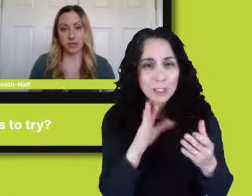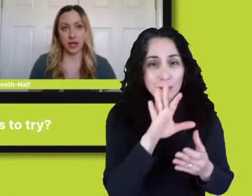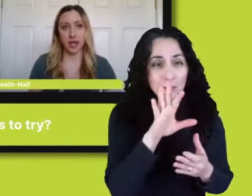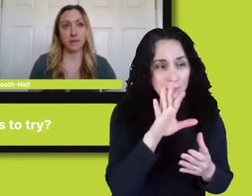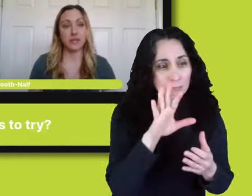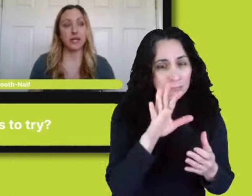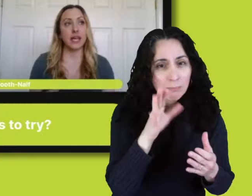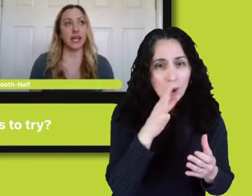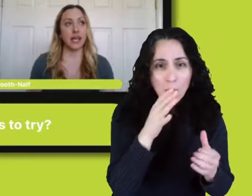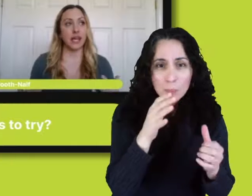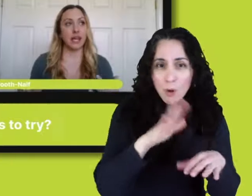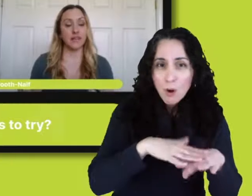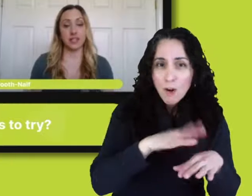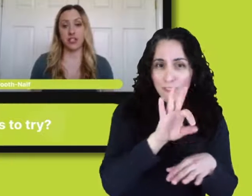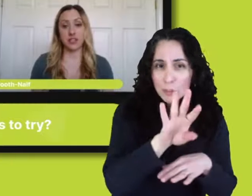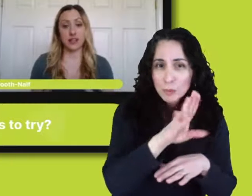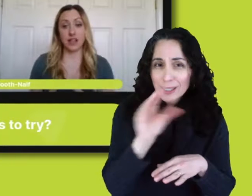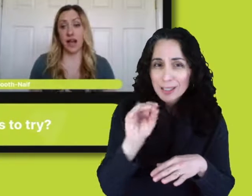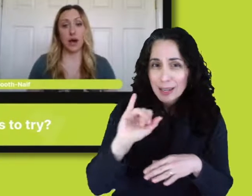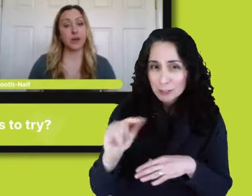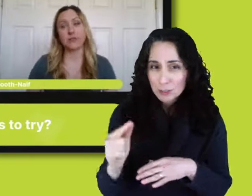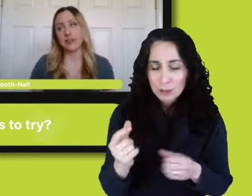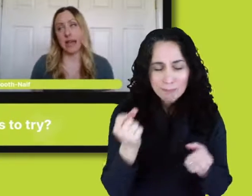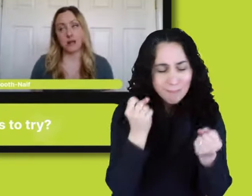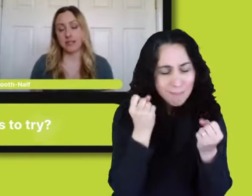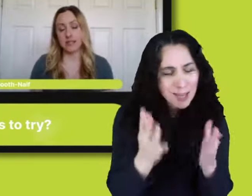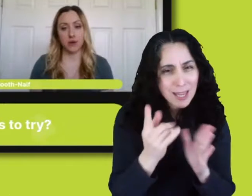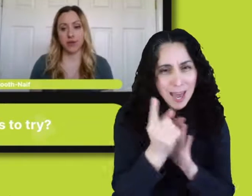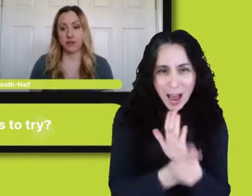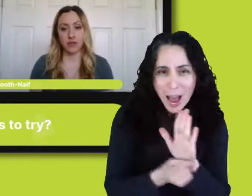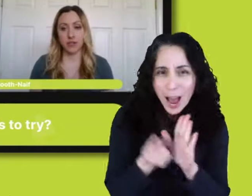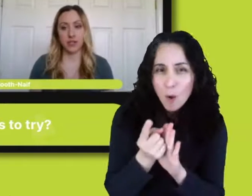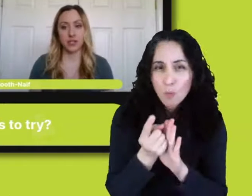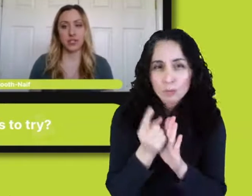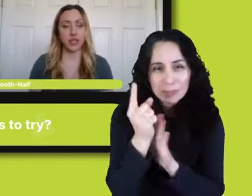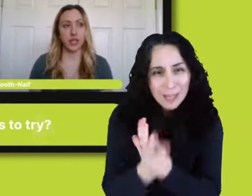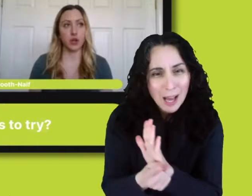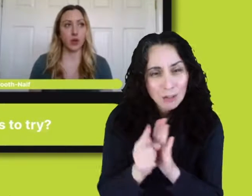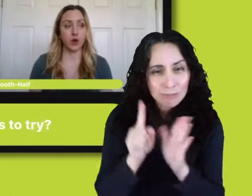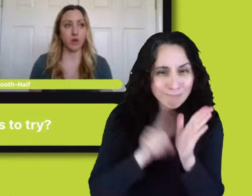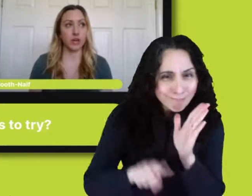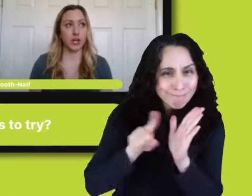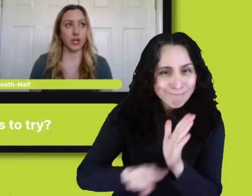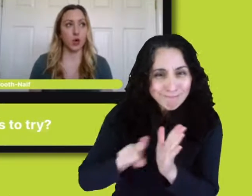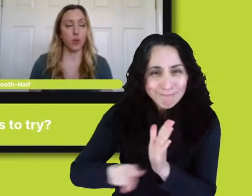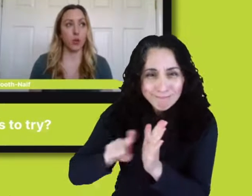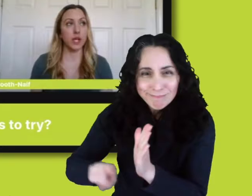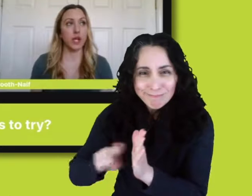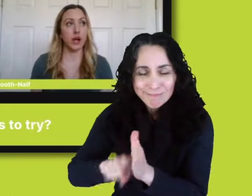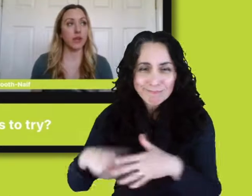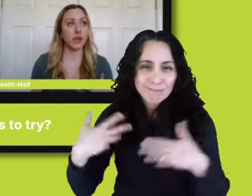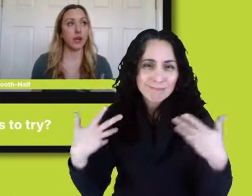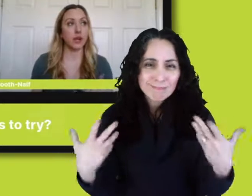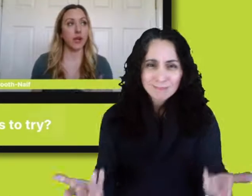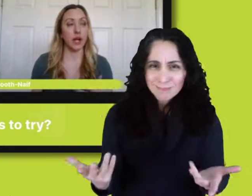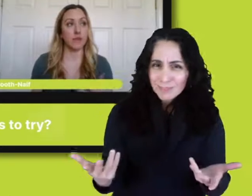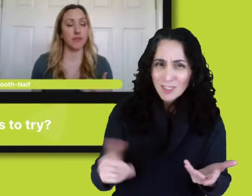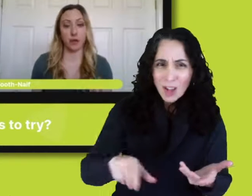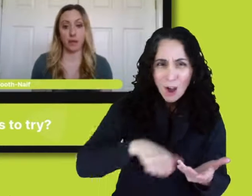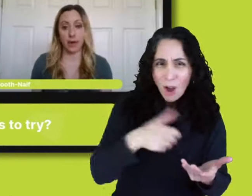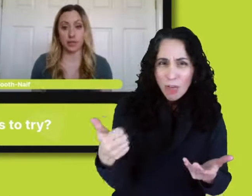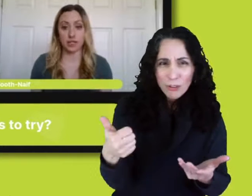and Instagram, and have done just a lot, hours and hours and hours of research and going over, what are